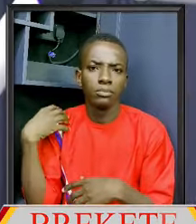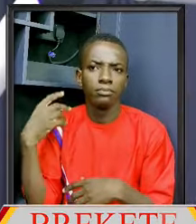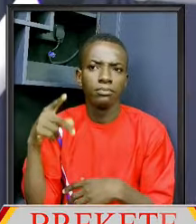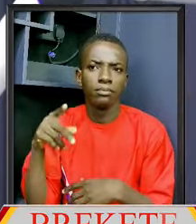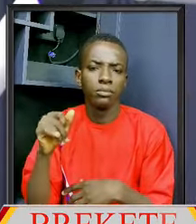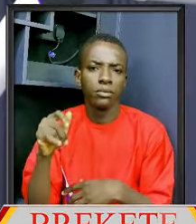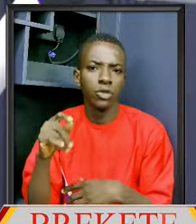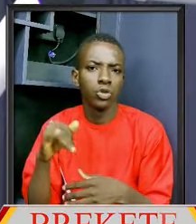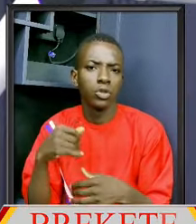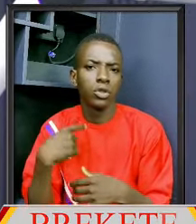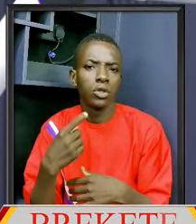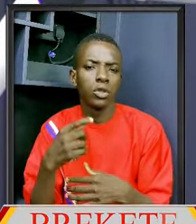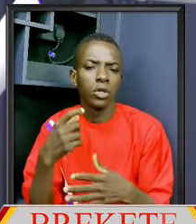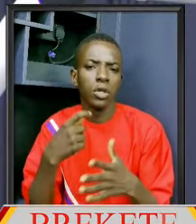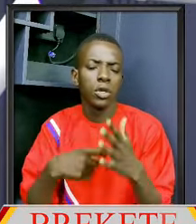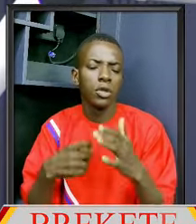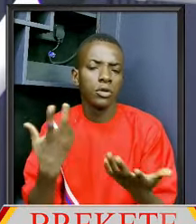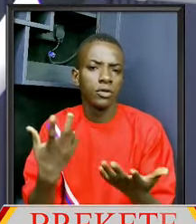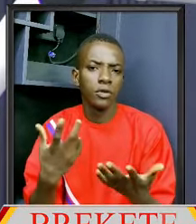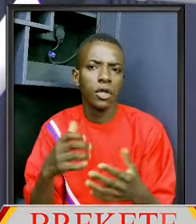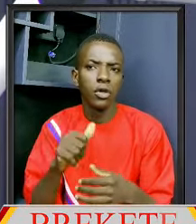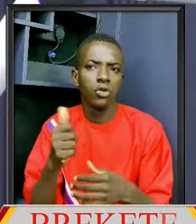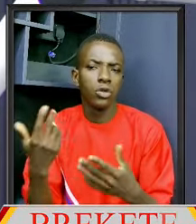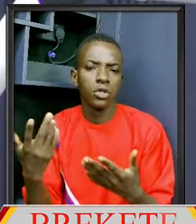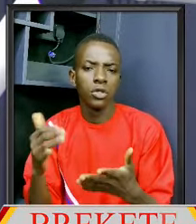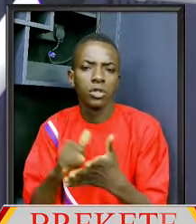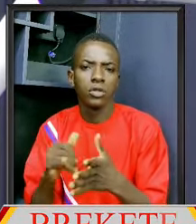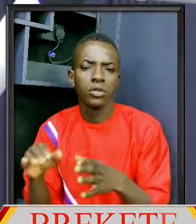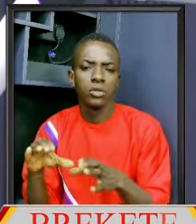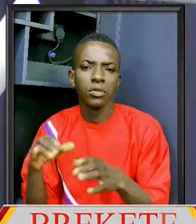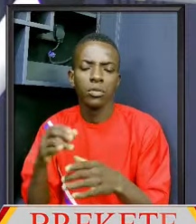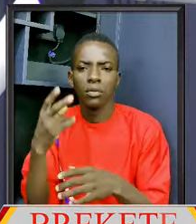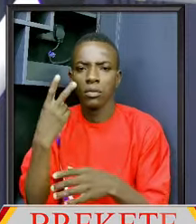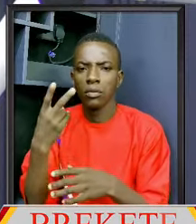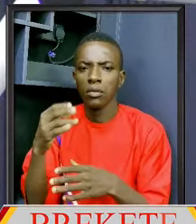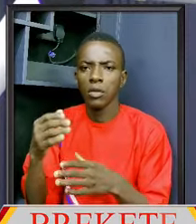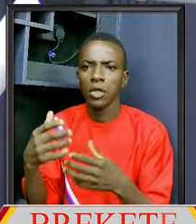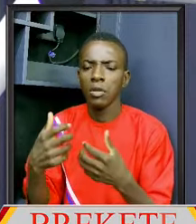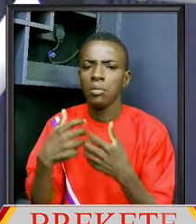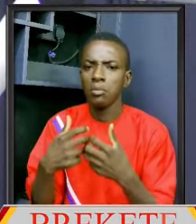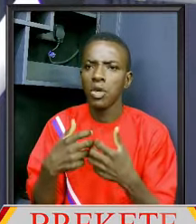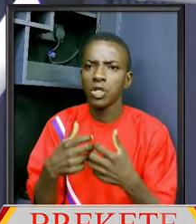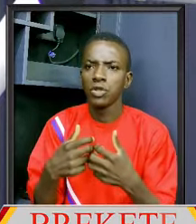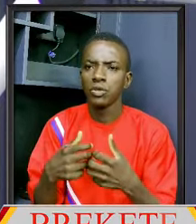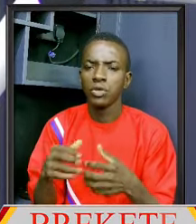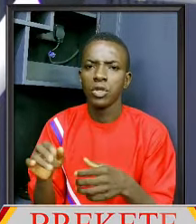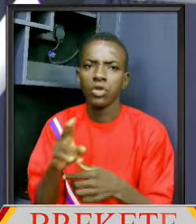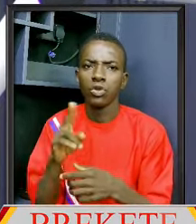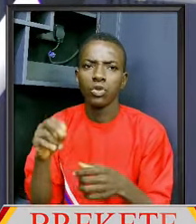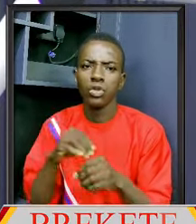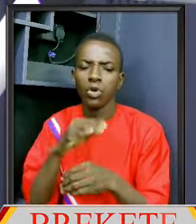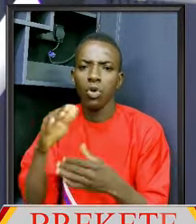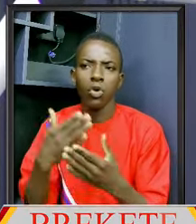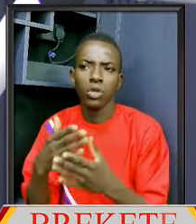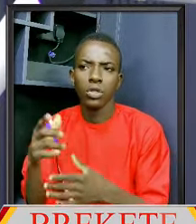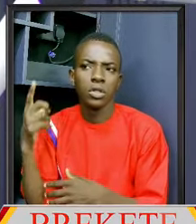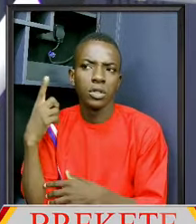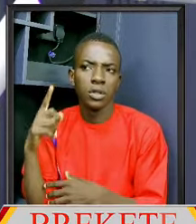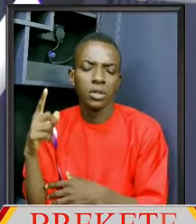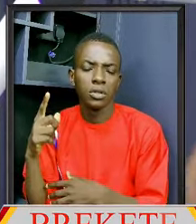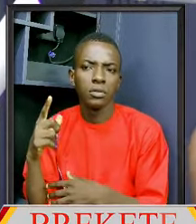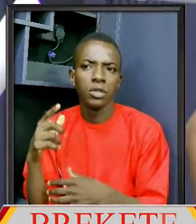Said when it comes to the tax force, then another thing the tax force has to look into is the machines they are using in all these